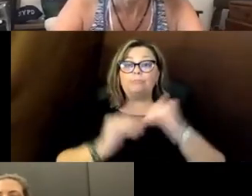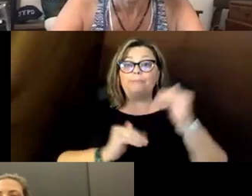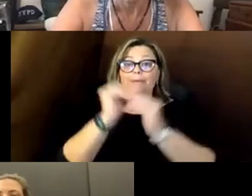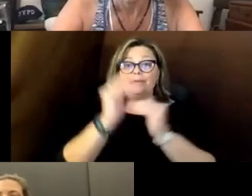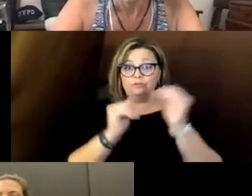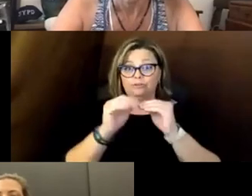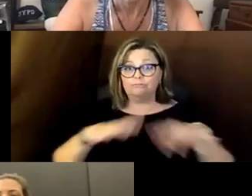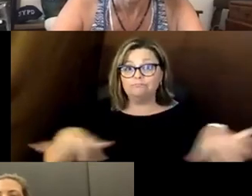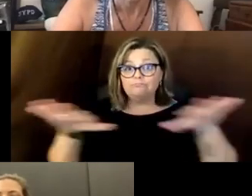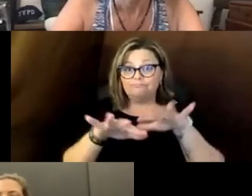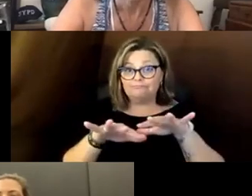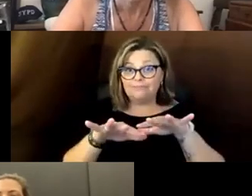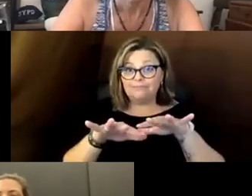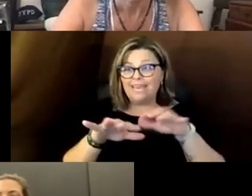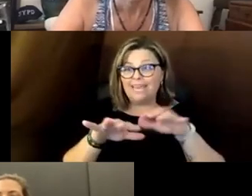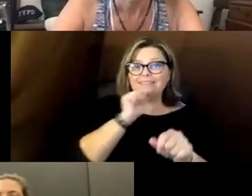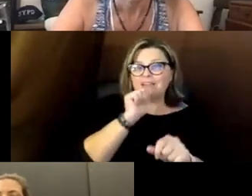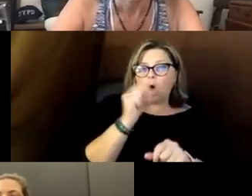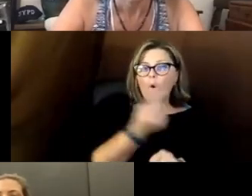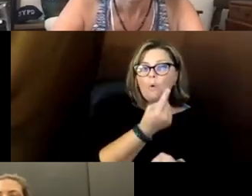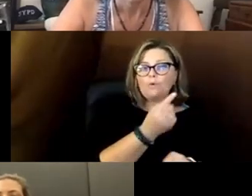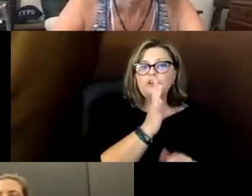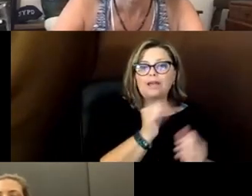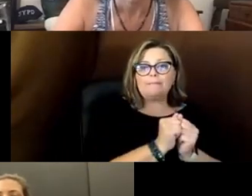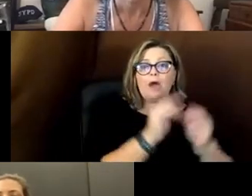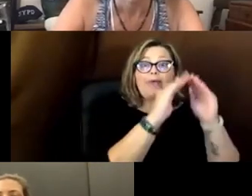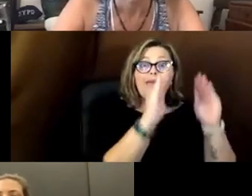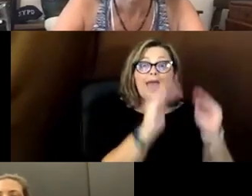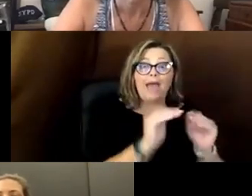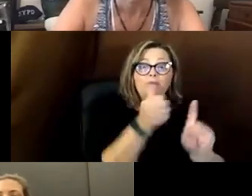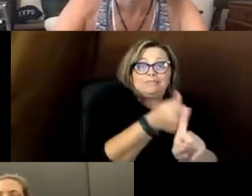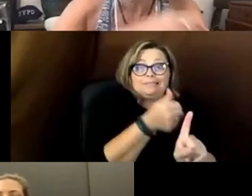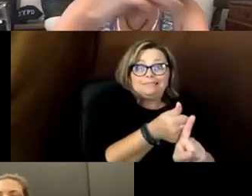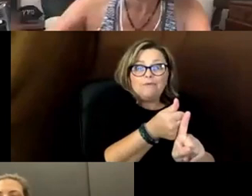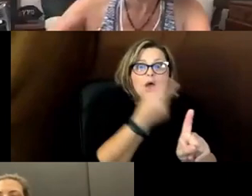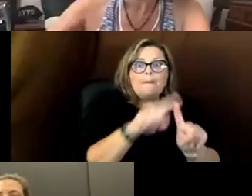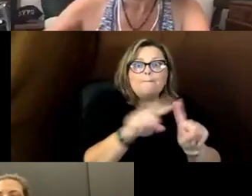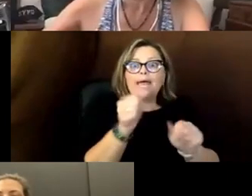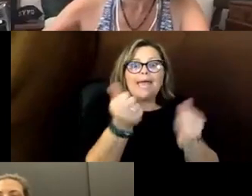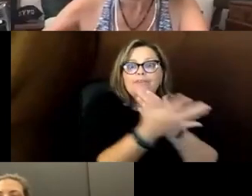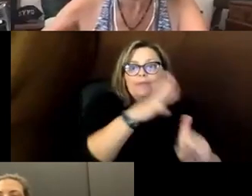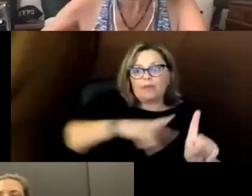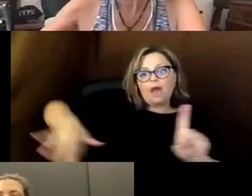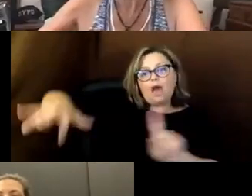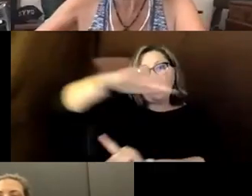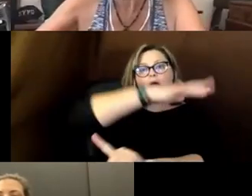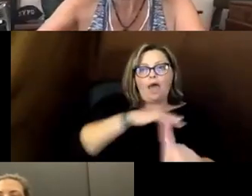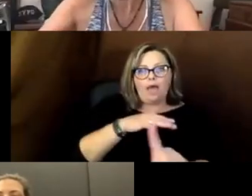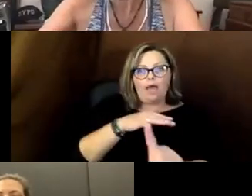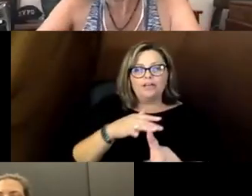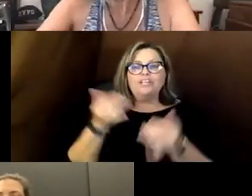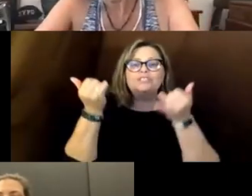This goes way beyond houses. This is building environments. Your thoughts, Supervisor Ritter. Well, I was